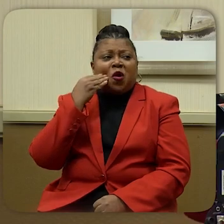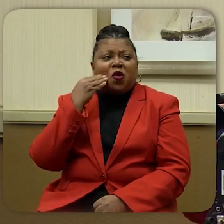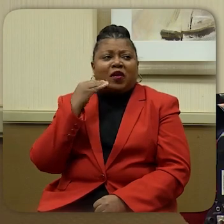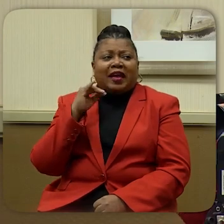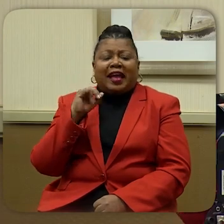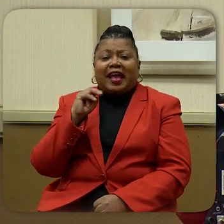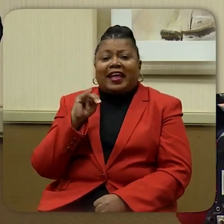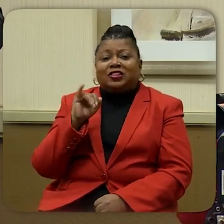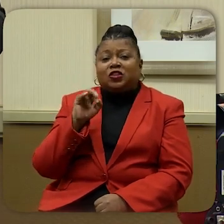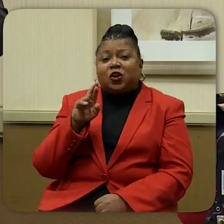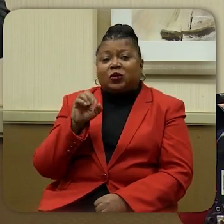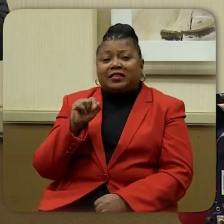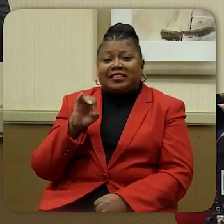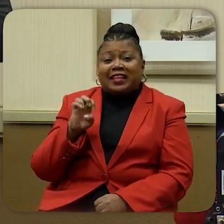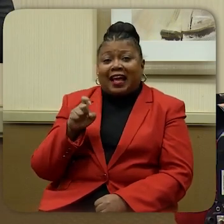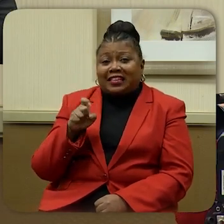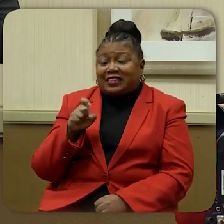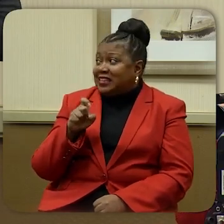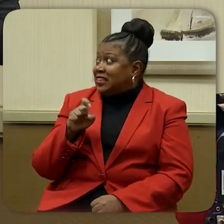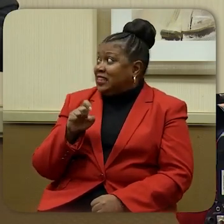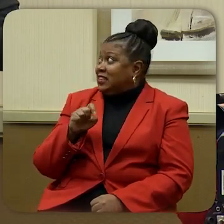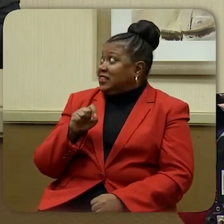intersex?